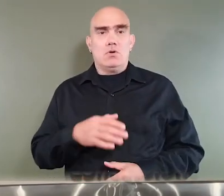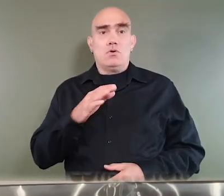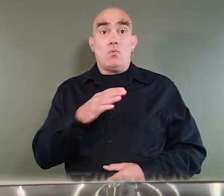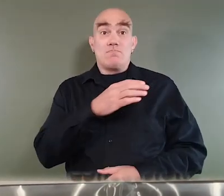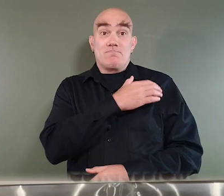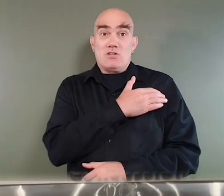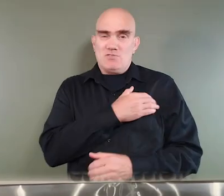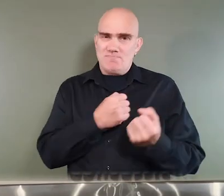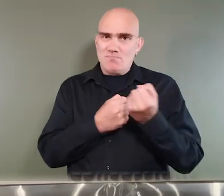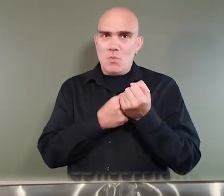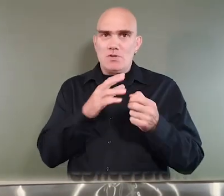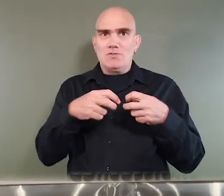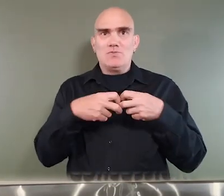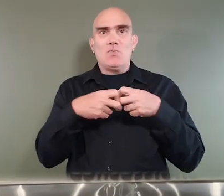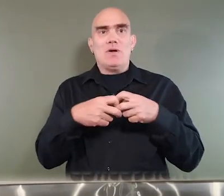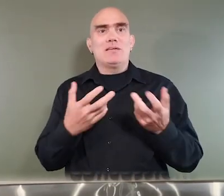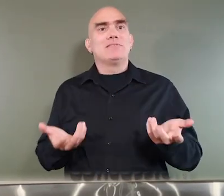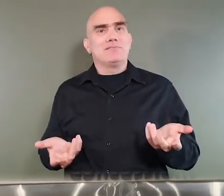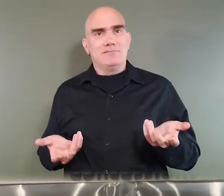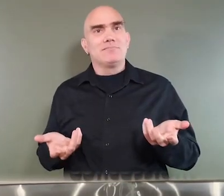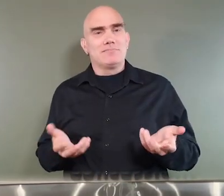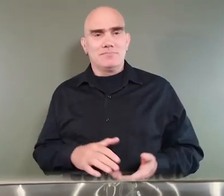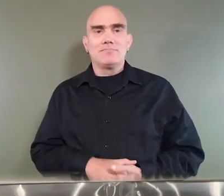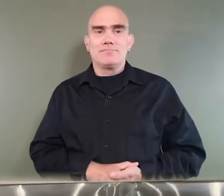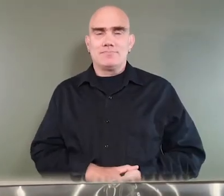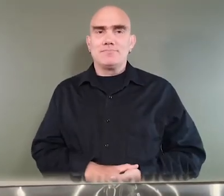Your muscles are supporting your joints.